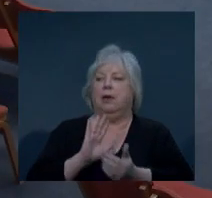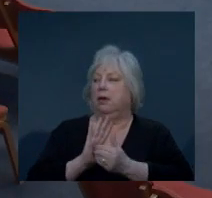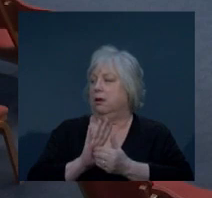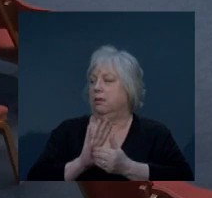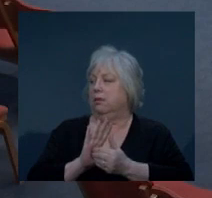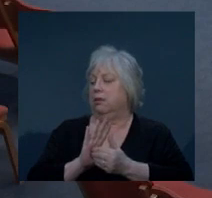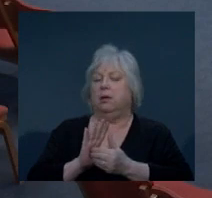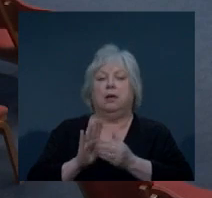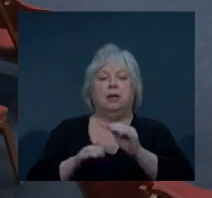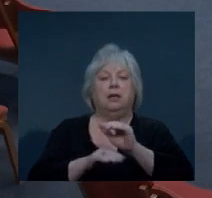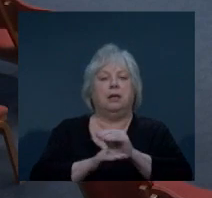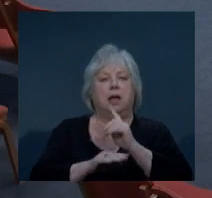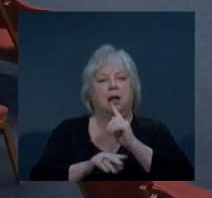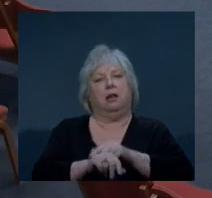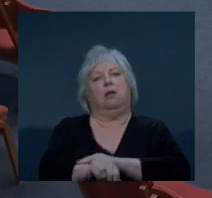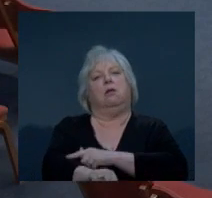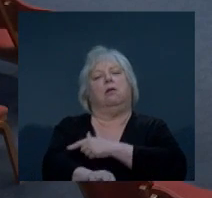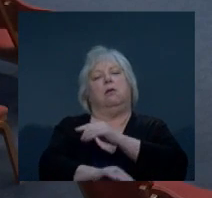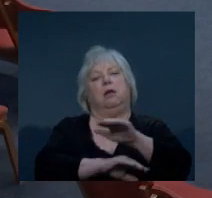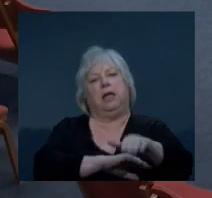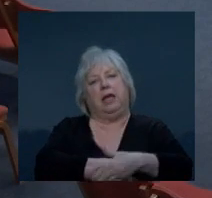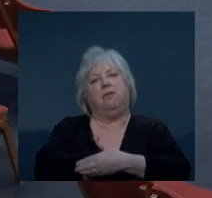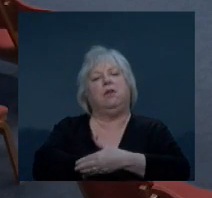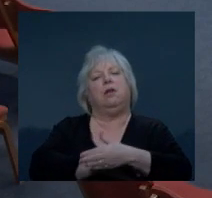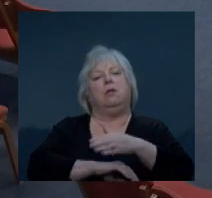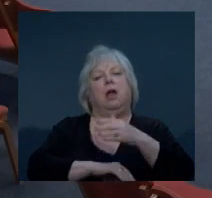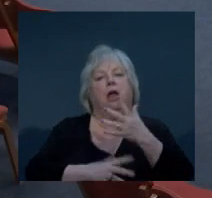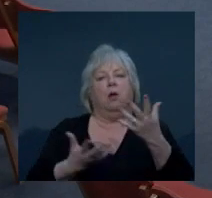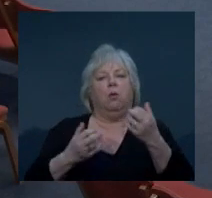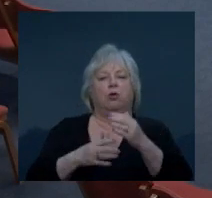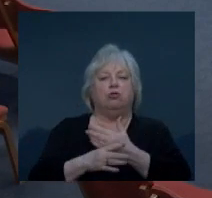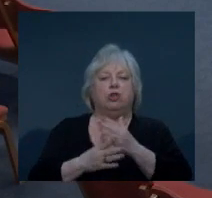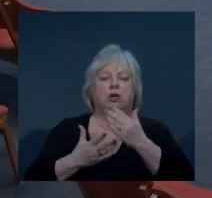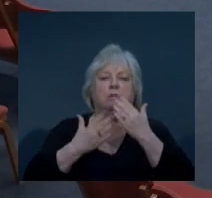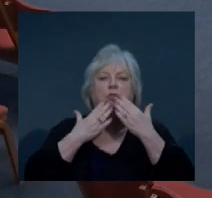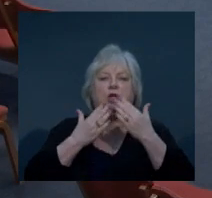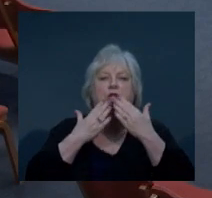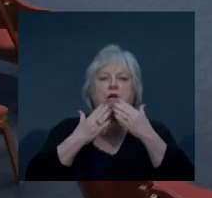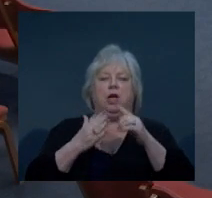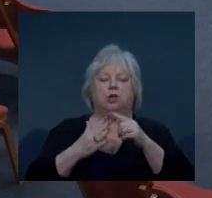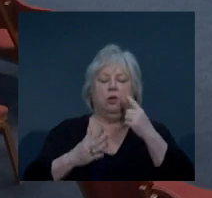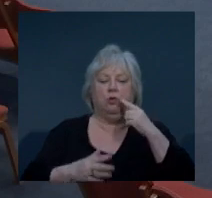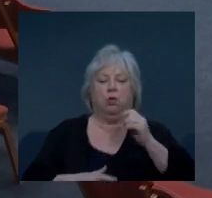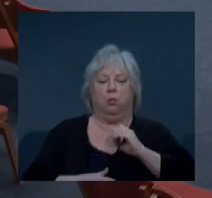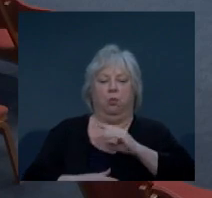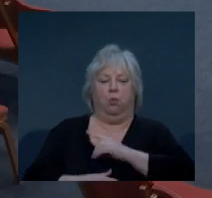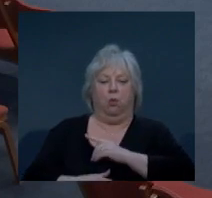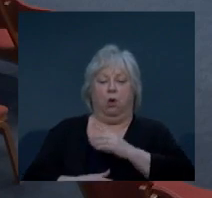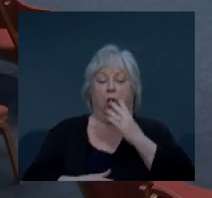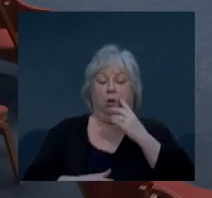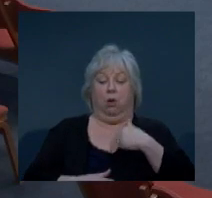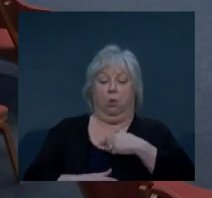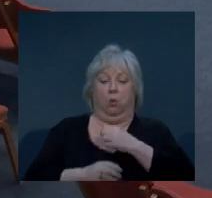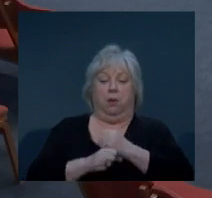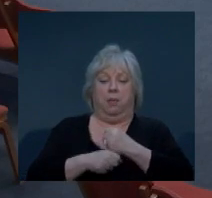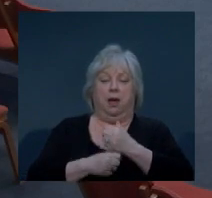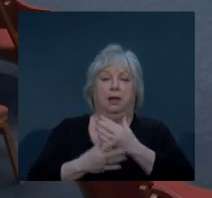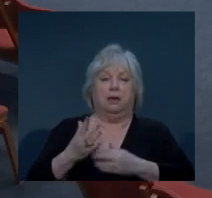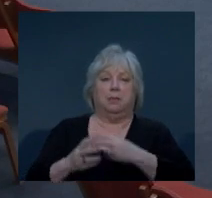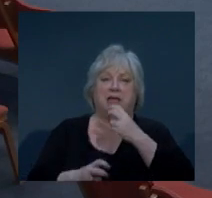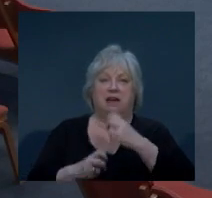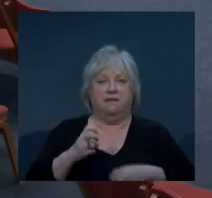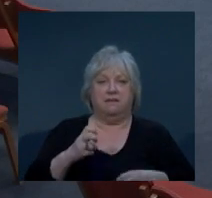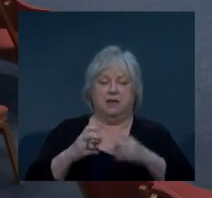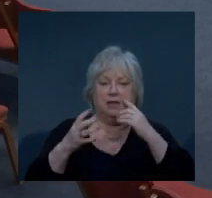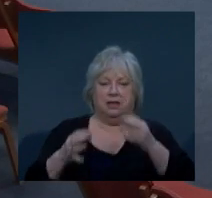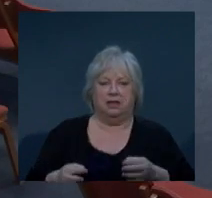Again, tonight has been a long evening. I do want to share appreciation to the board. I know we made some tough decisions tonight,